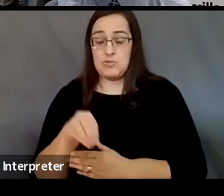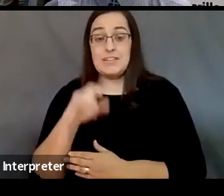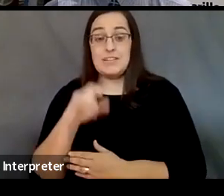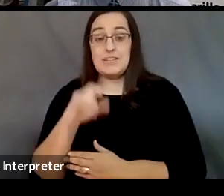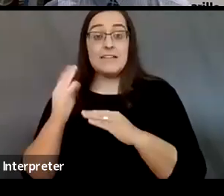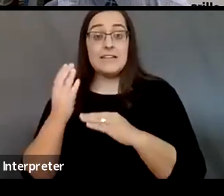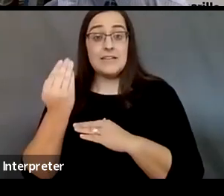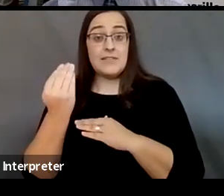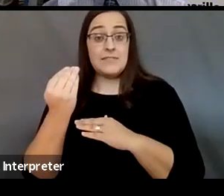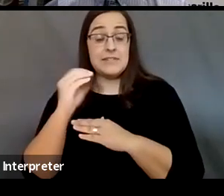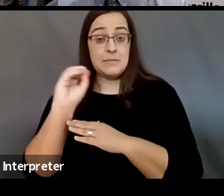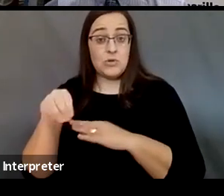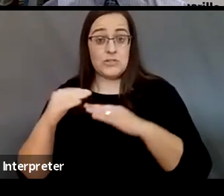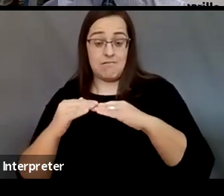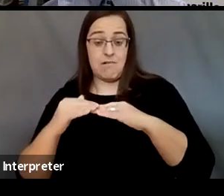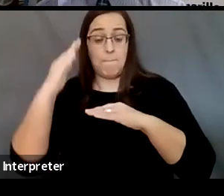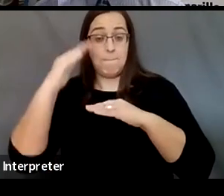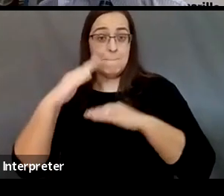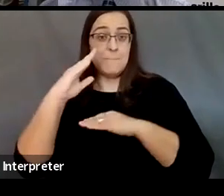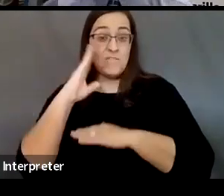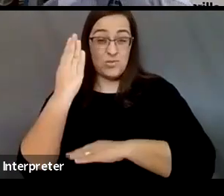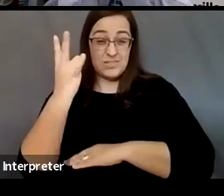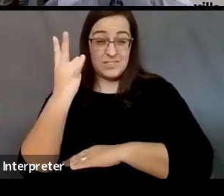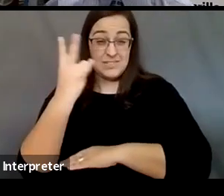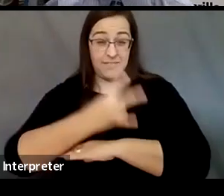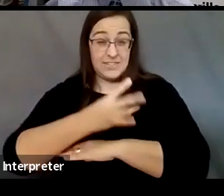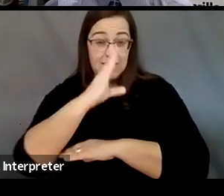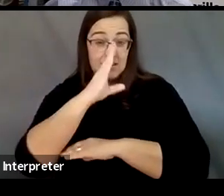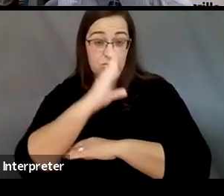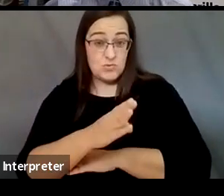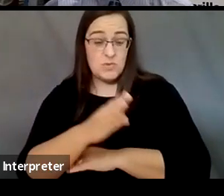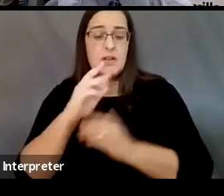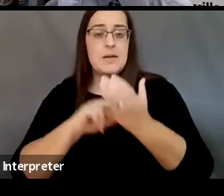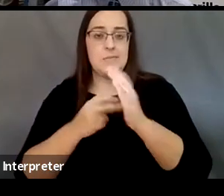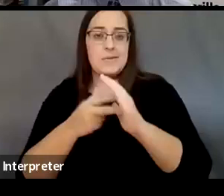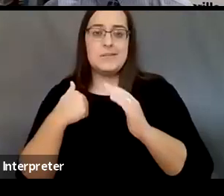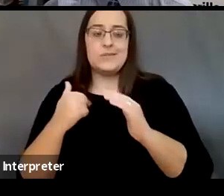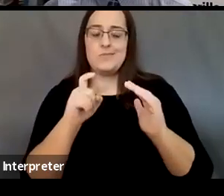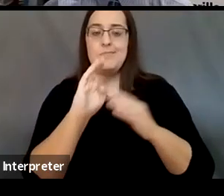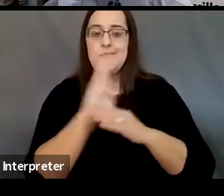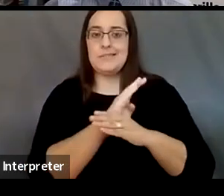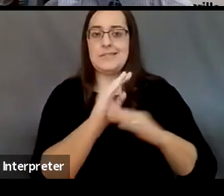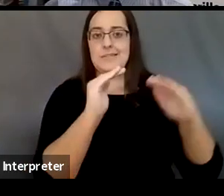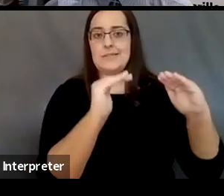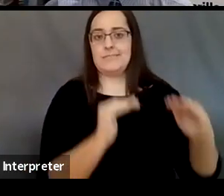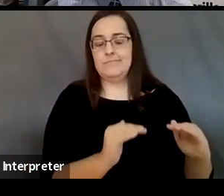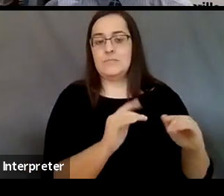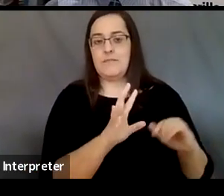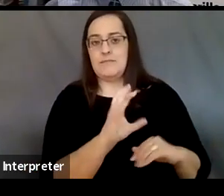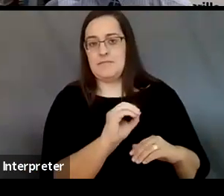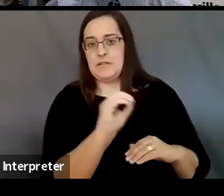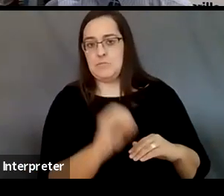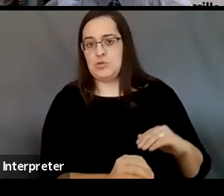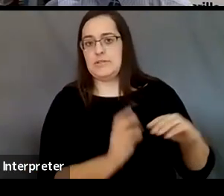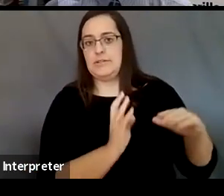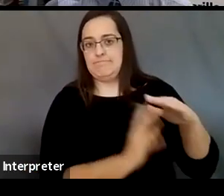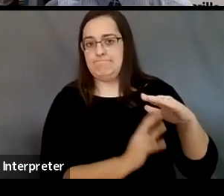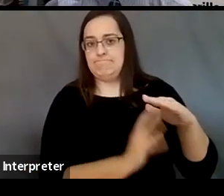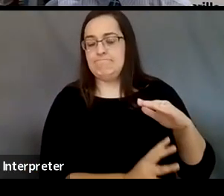for 7 consecutive days, then we go back down to that 50% occupancy capacity